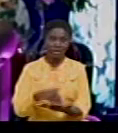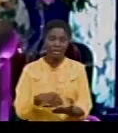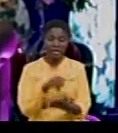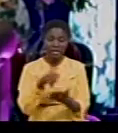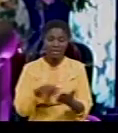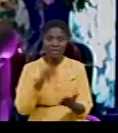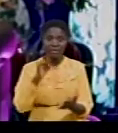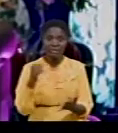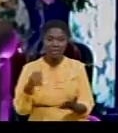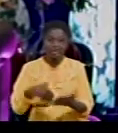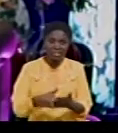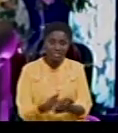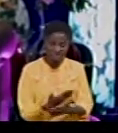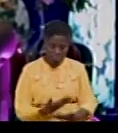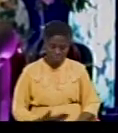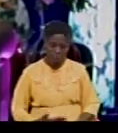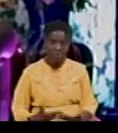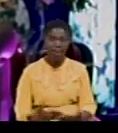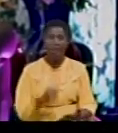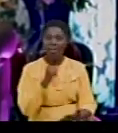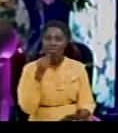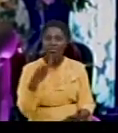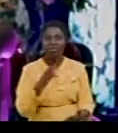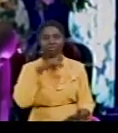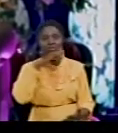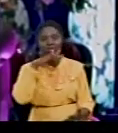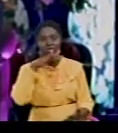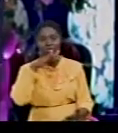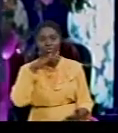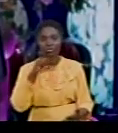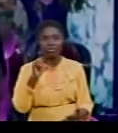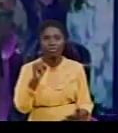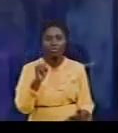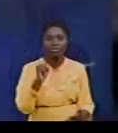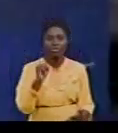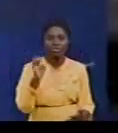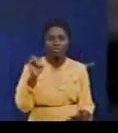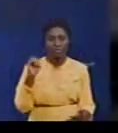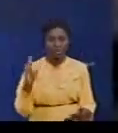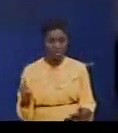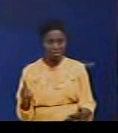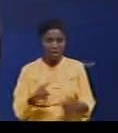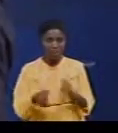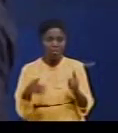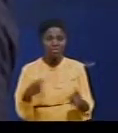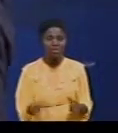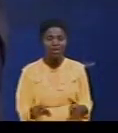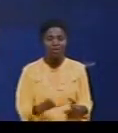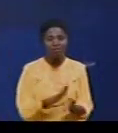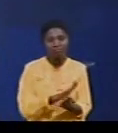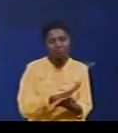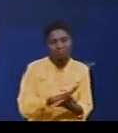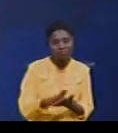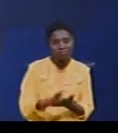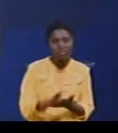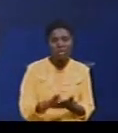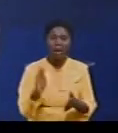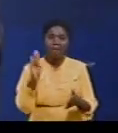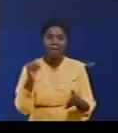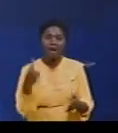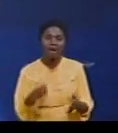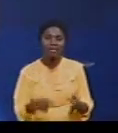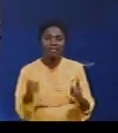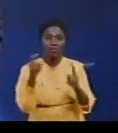birth. Not of corruptible seed, but of incorruptible, by the word